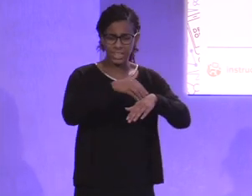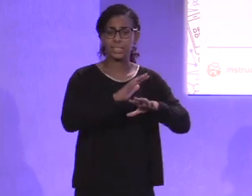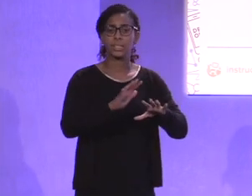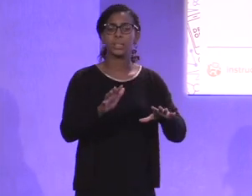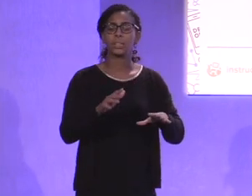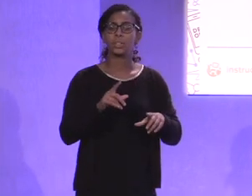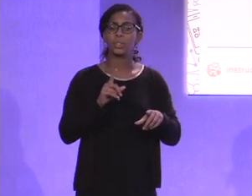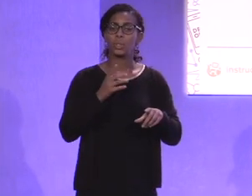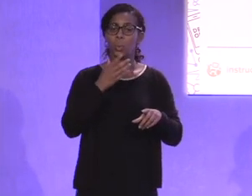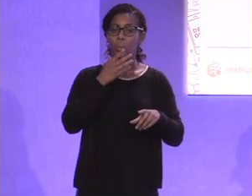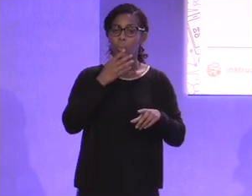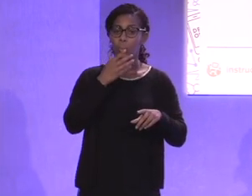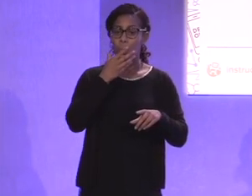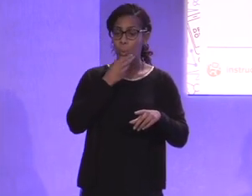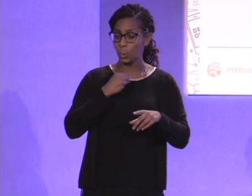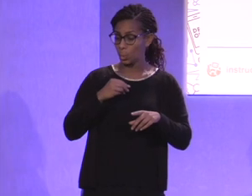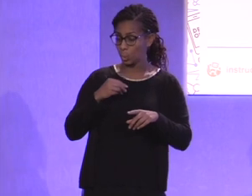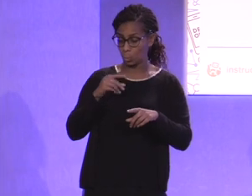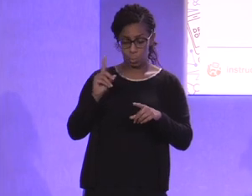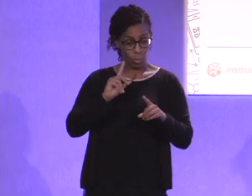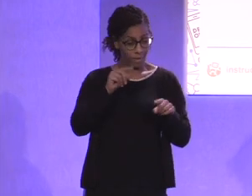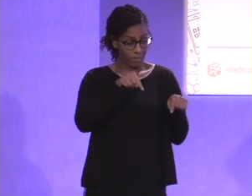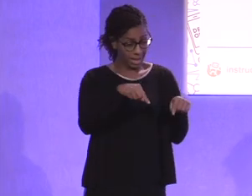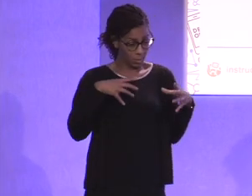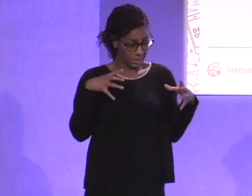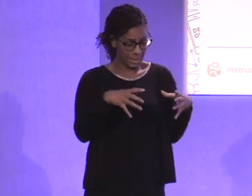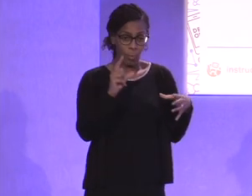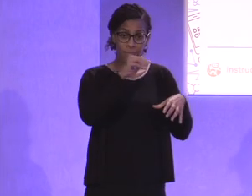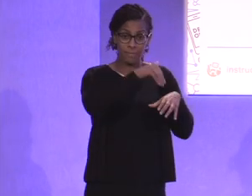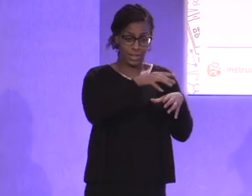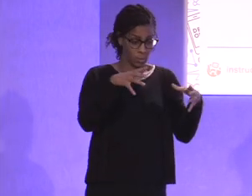is addressing the pain that you're feeling right now in your team. Start there.